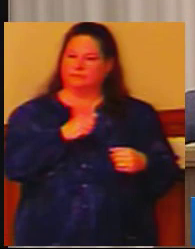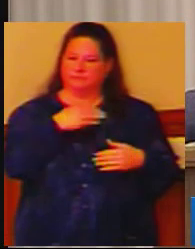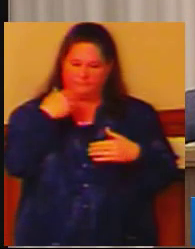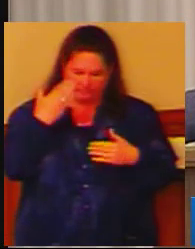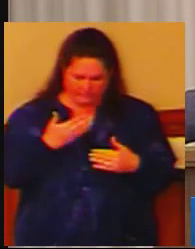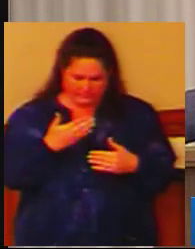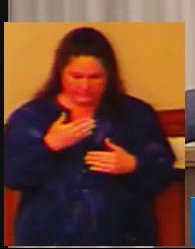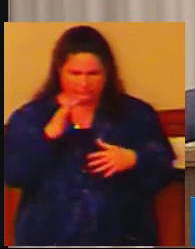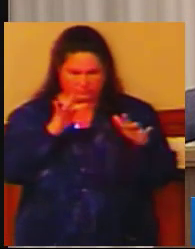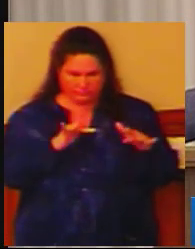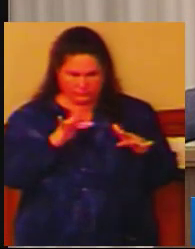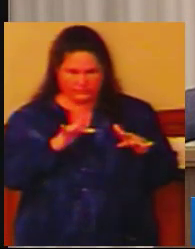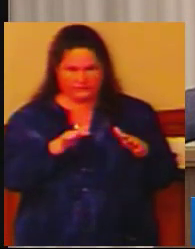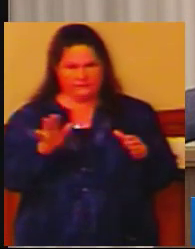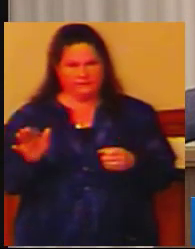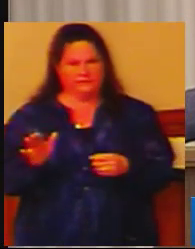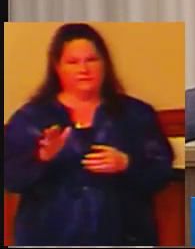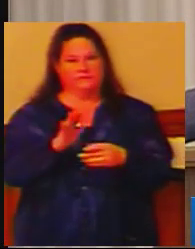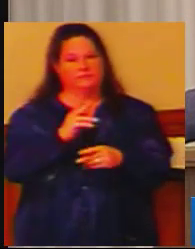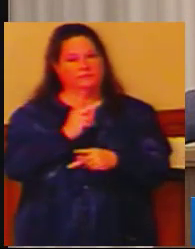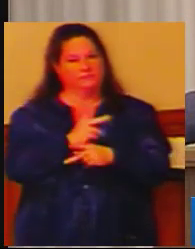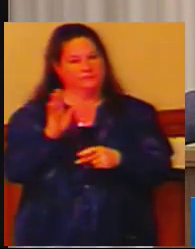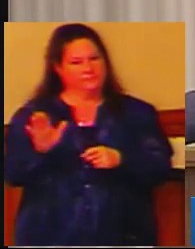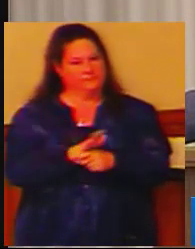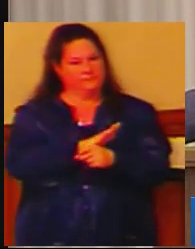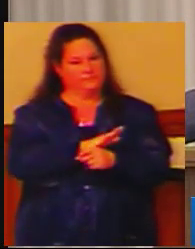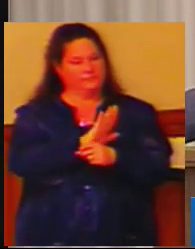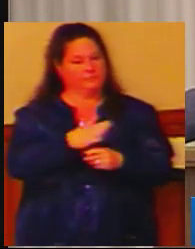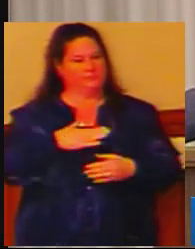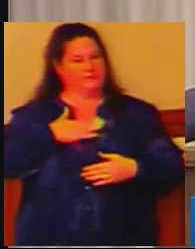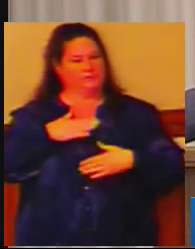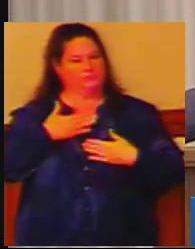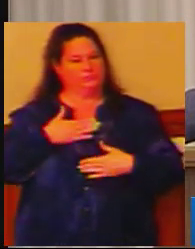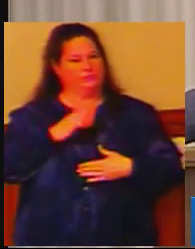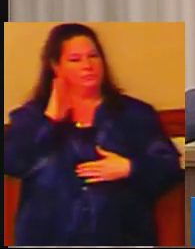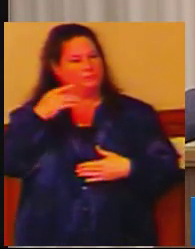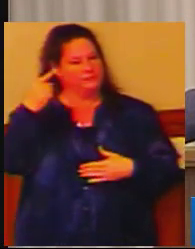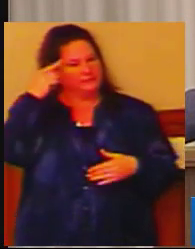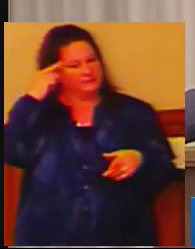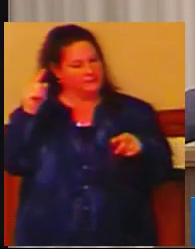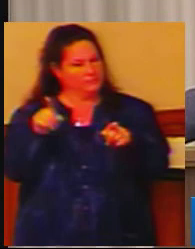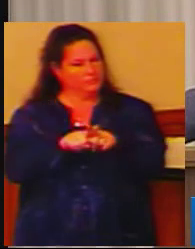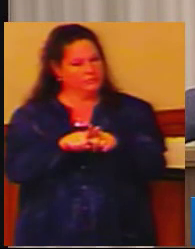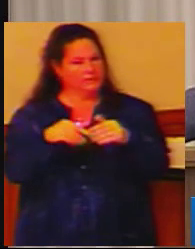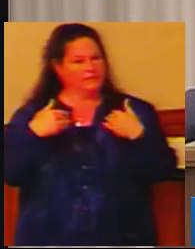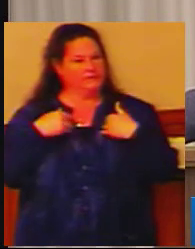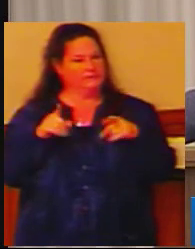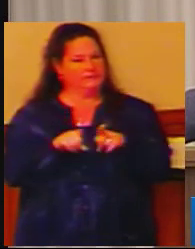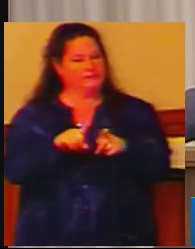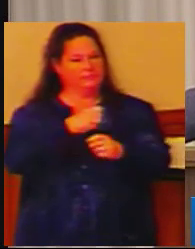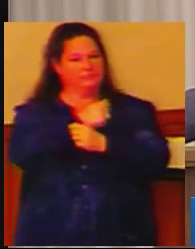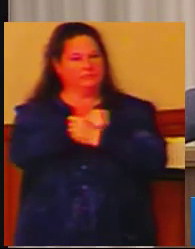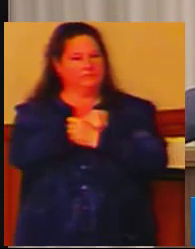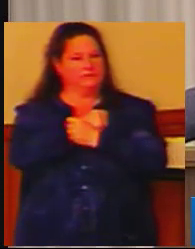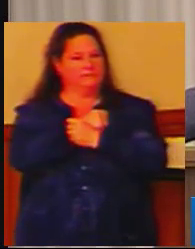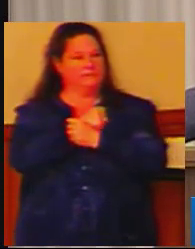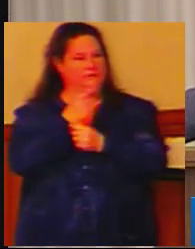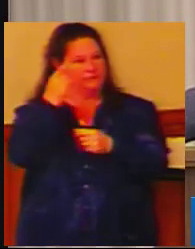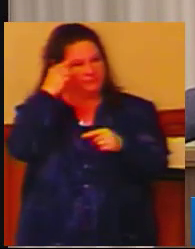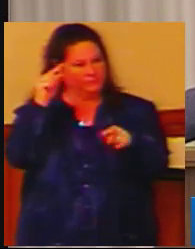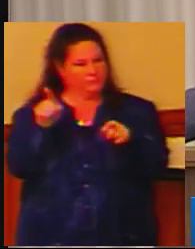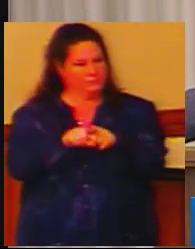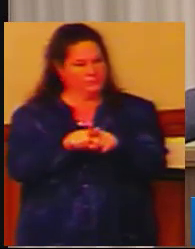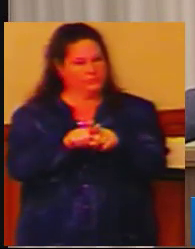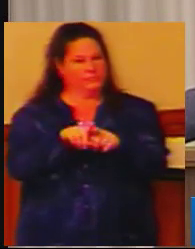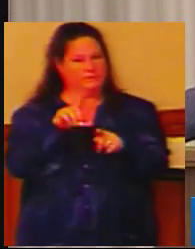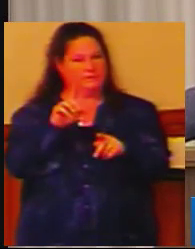mercies, fulfill ye my joy, that ye be like-minded, having the same love, being of one accord,